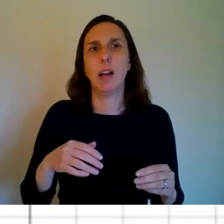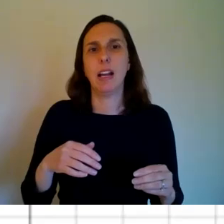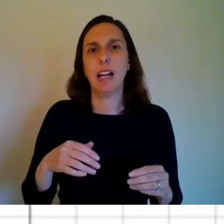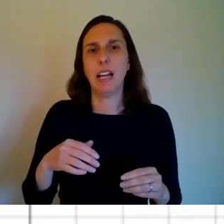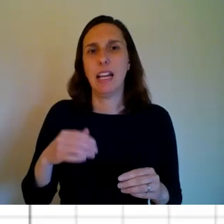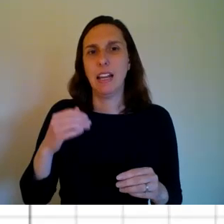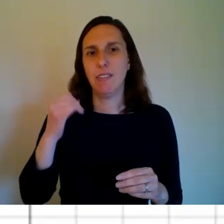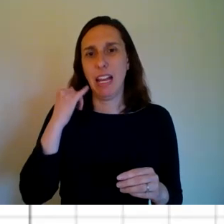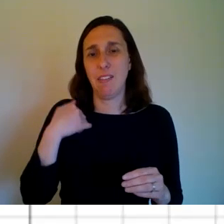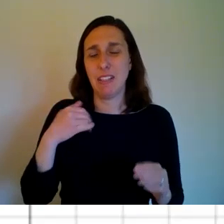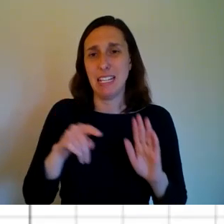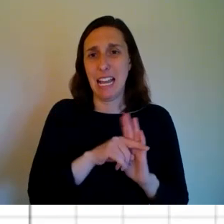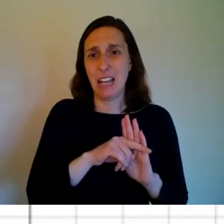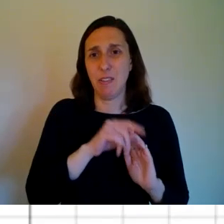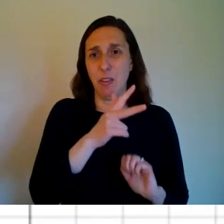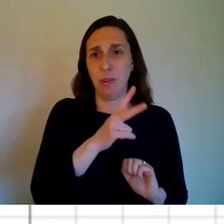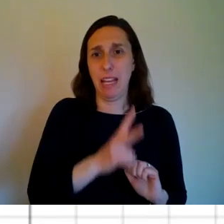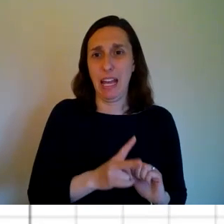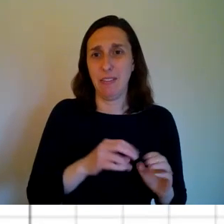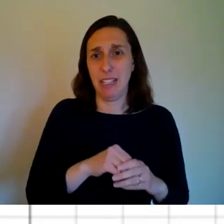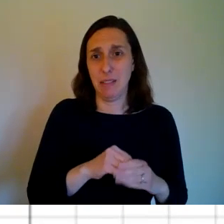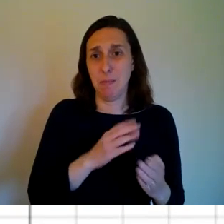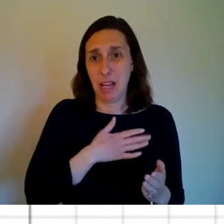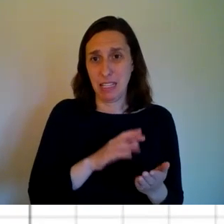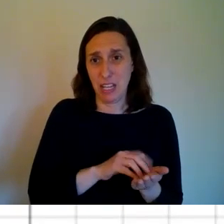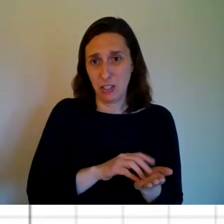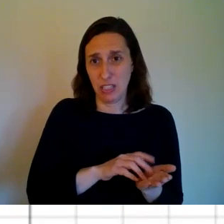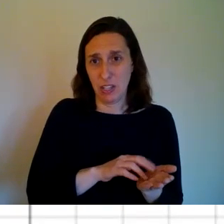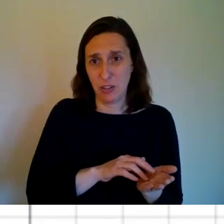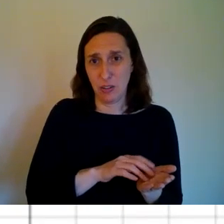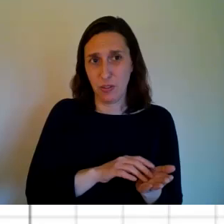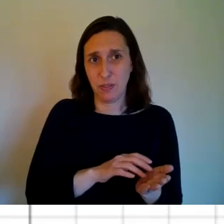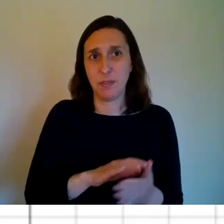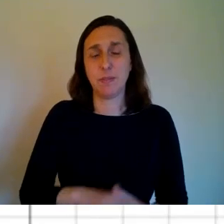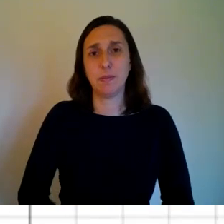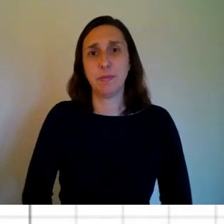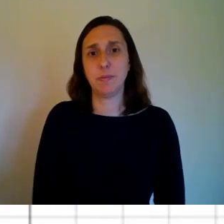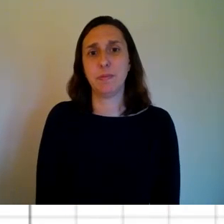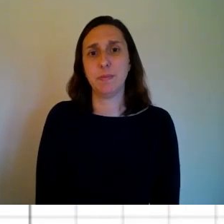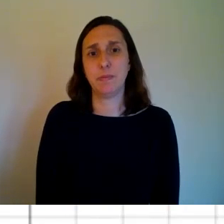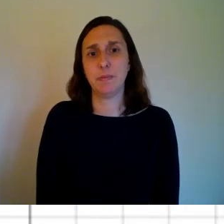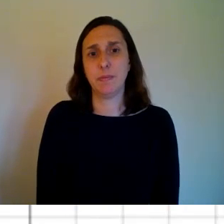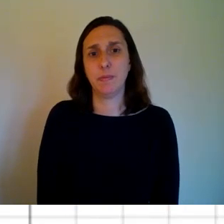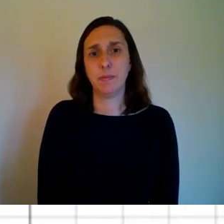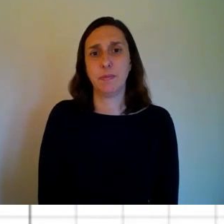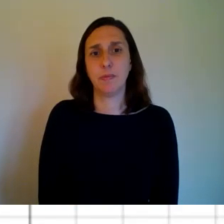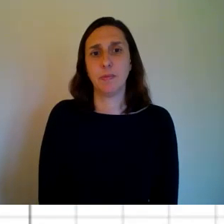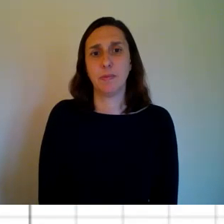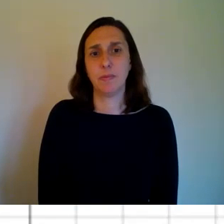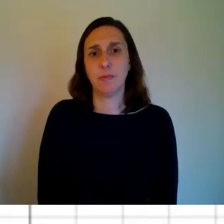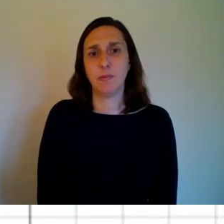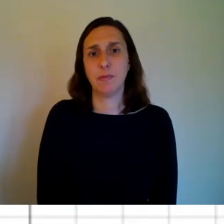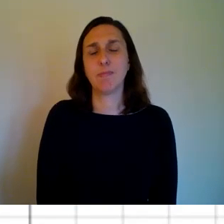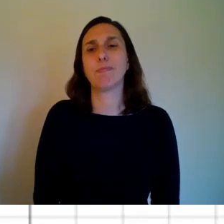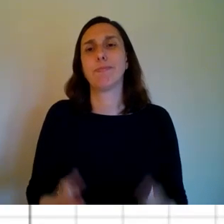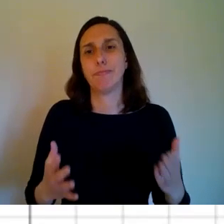calculator, if I put -3/2 back into here for both of these terms, I forgot my negative in here.